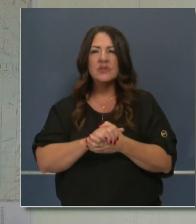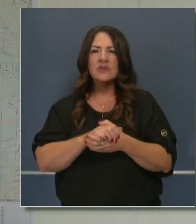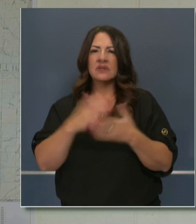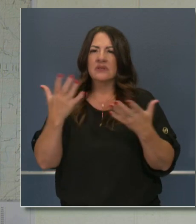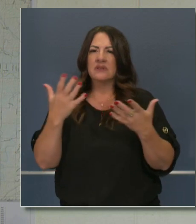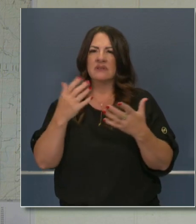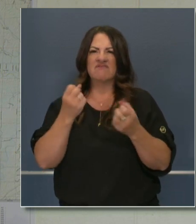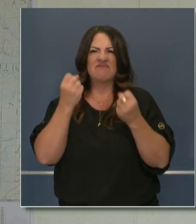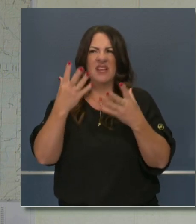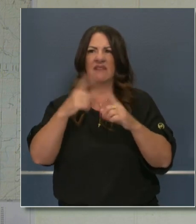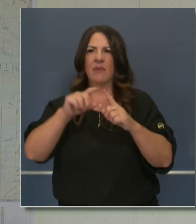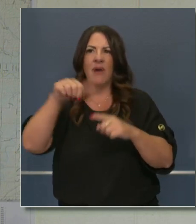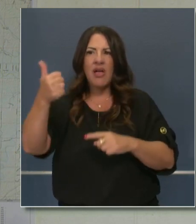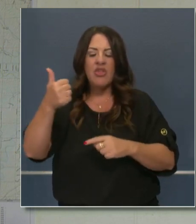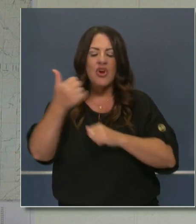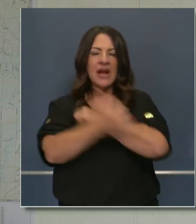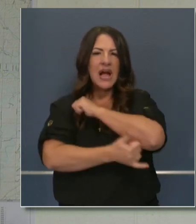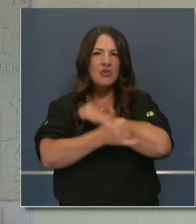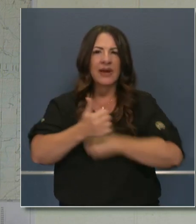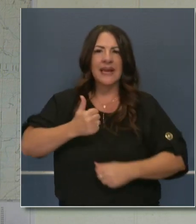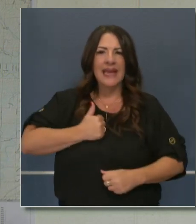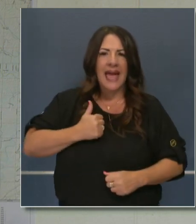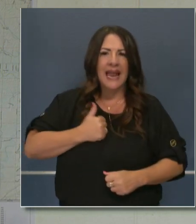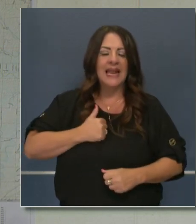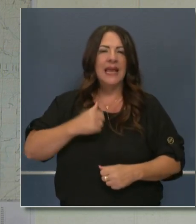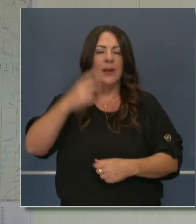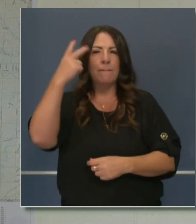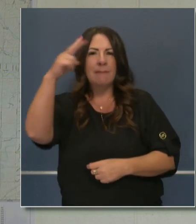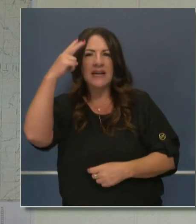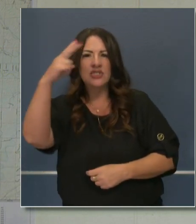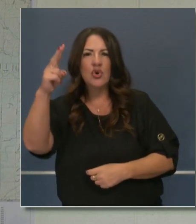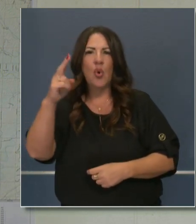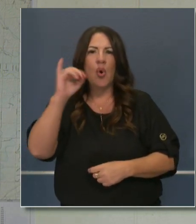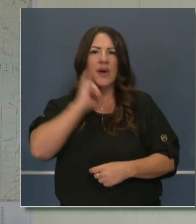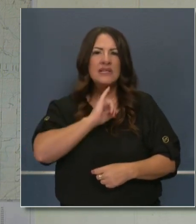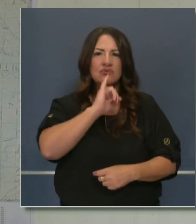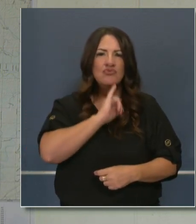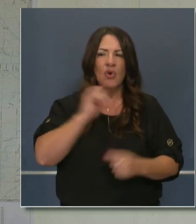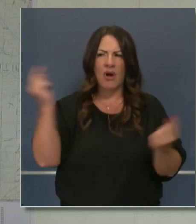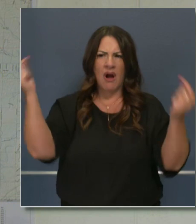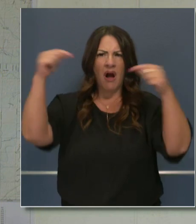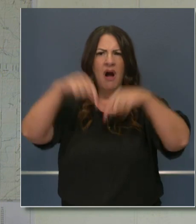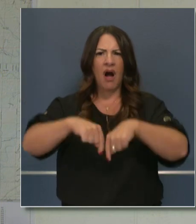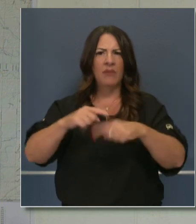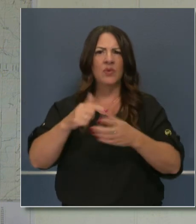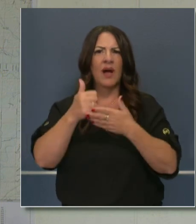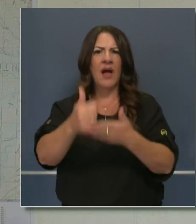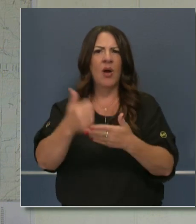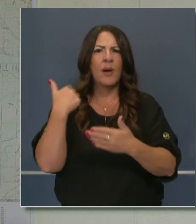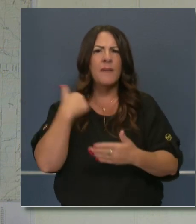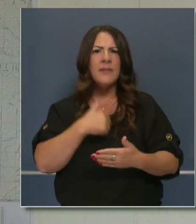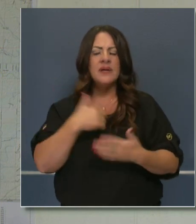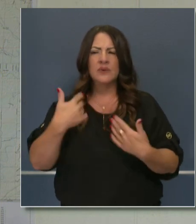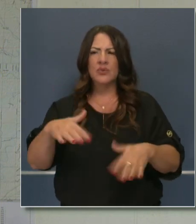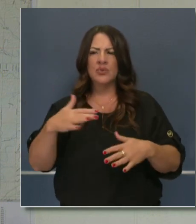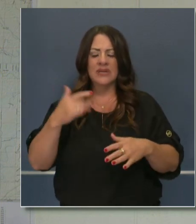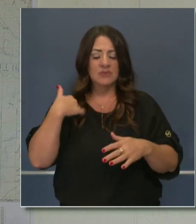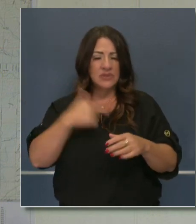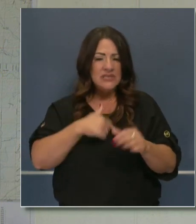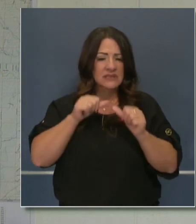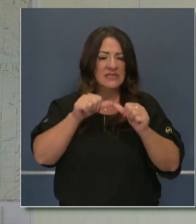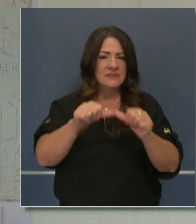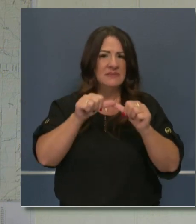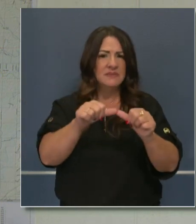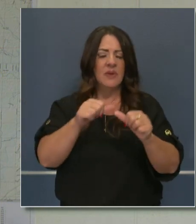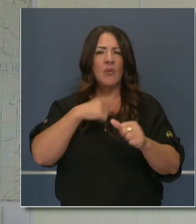from Canada, Mexico, Israel, and as this continues to go on, we'll see.